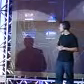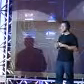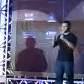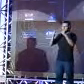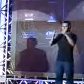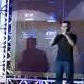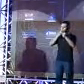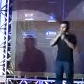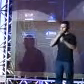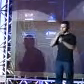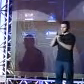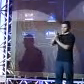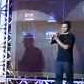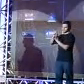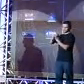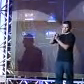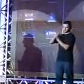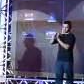Politicians are captive.